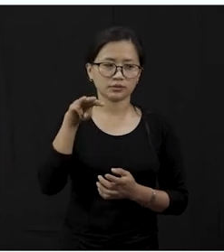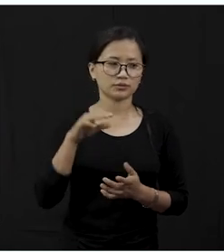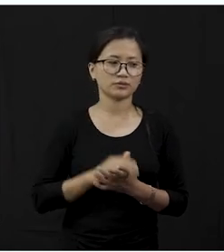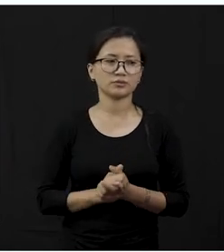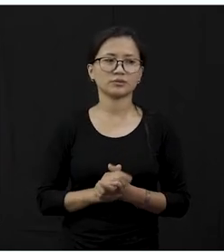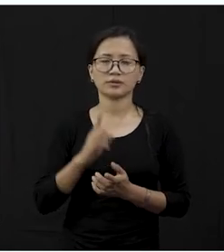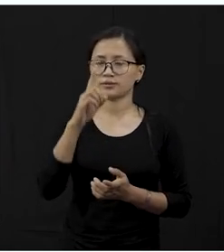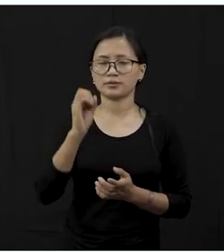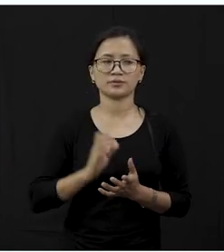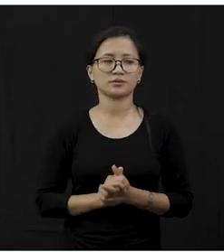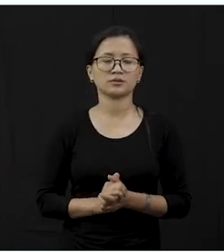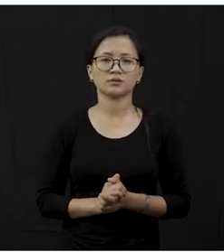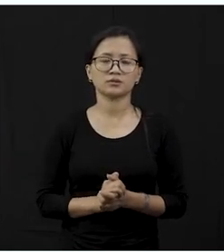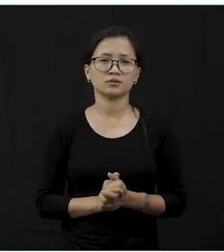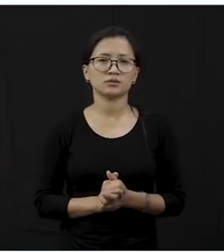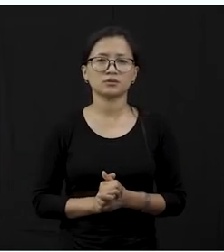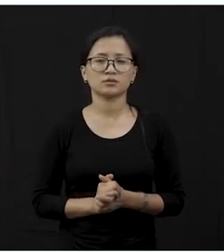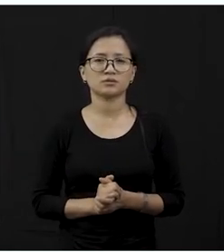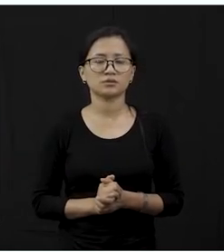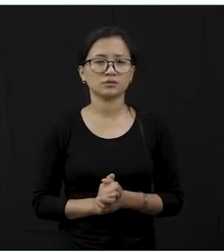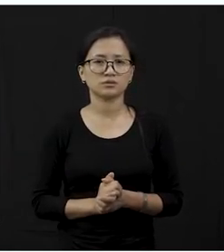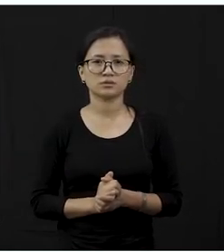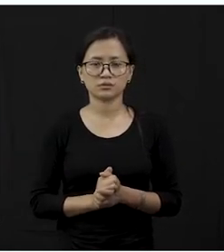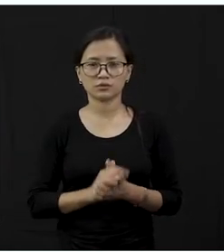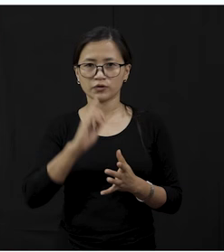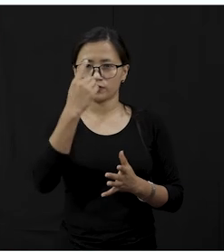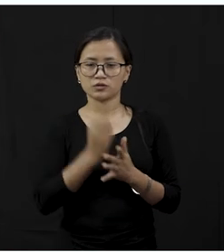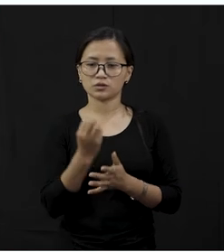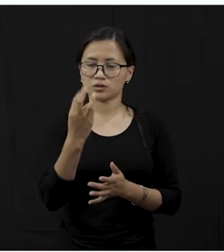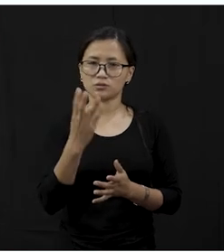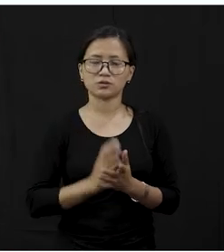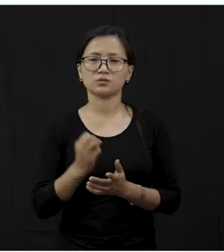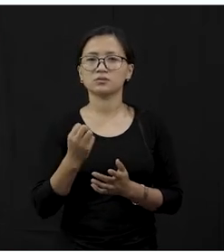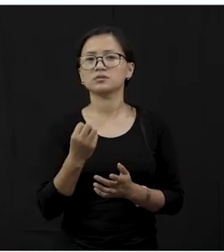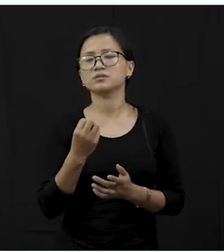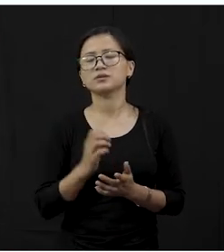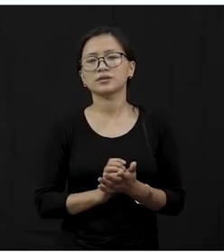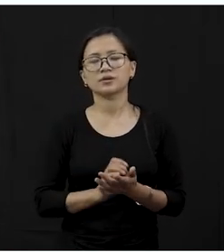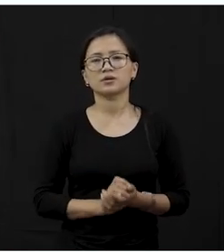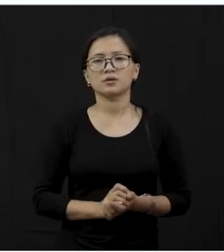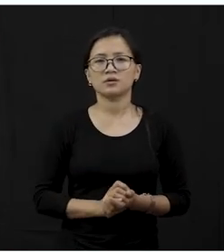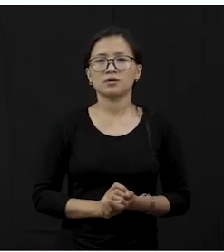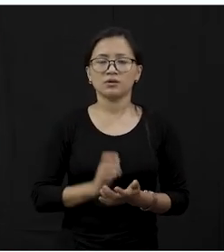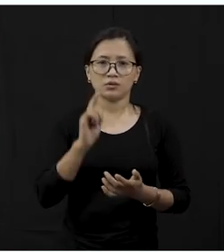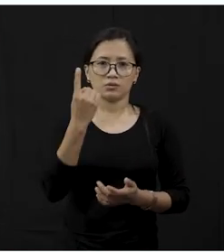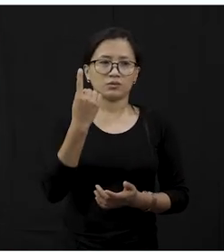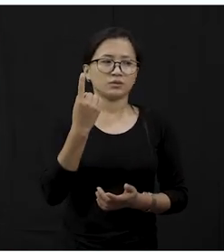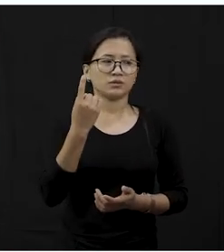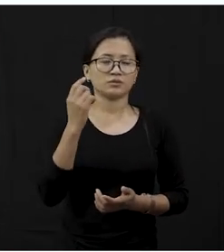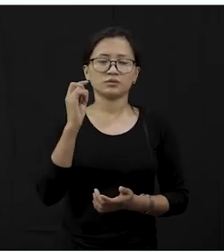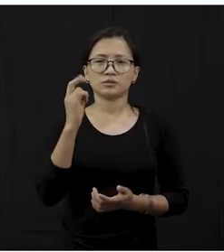that is thousands. So let's first count the numbers, the blessed value of the numbers.